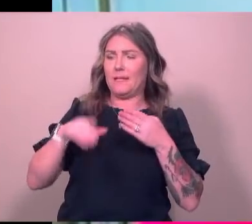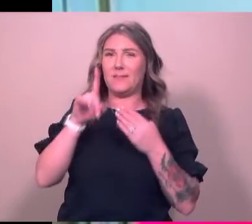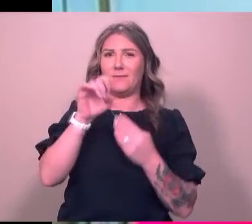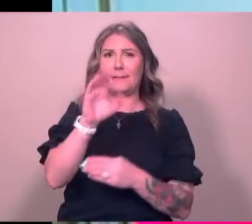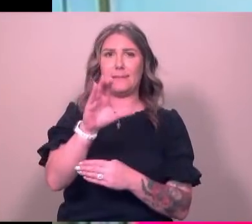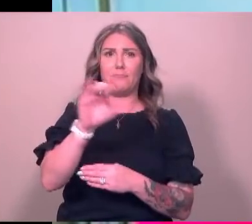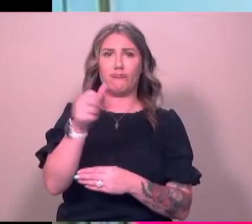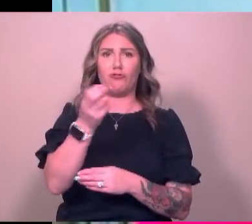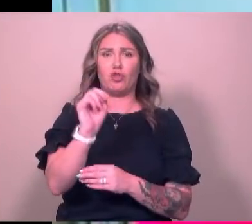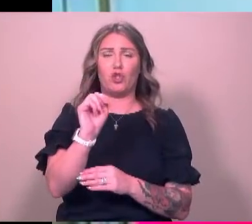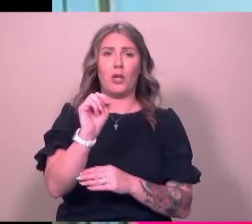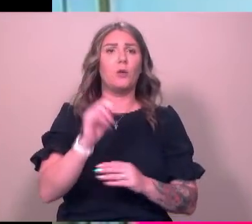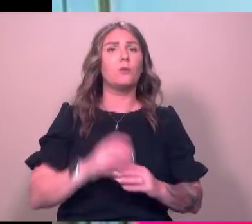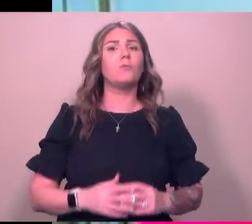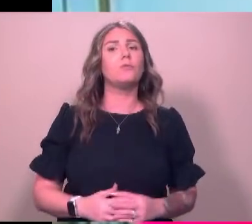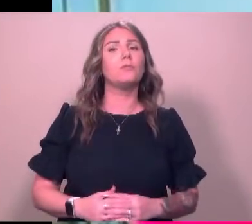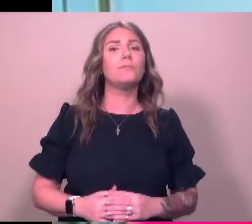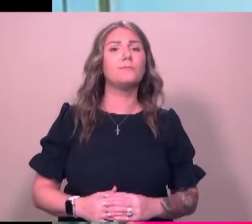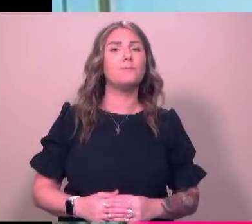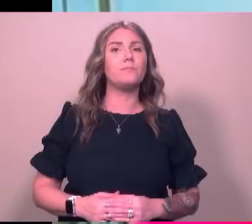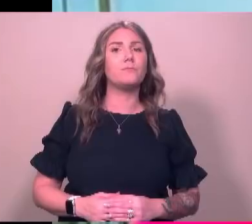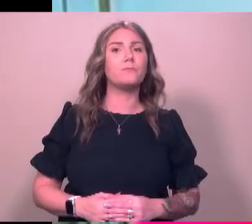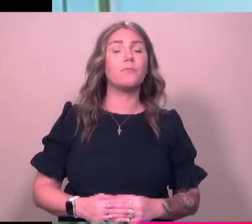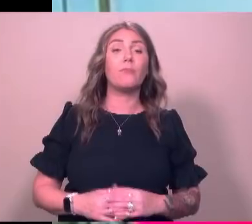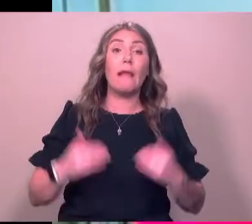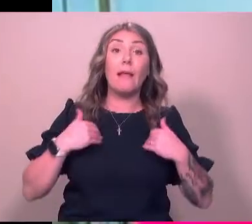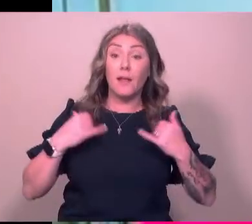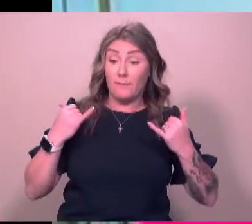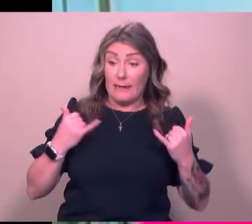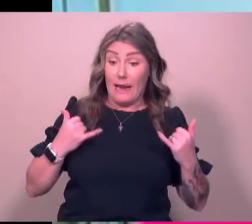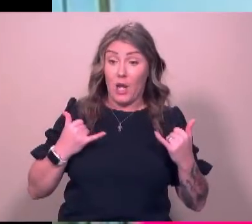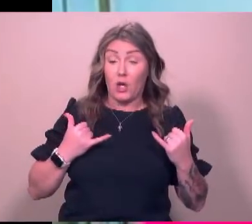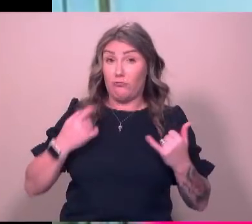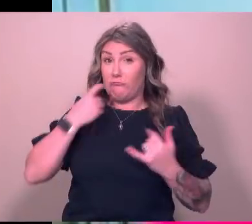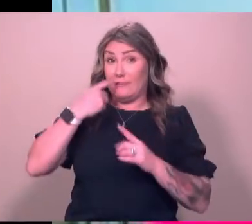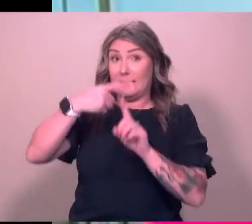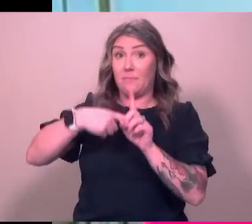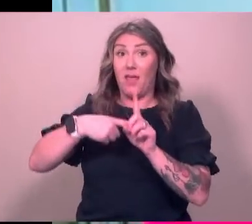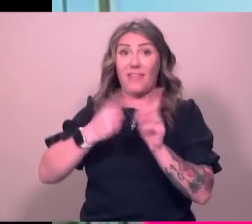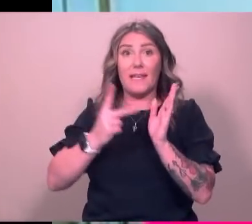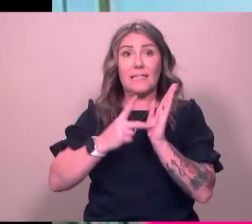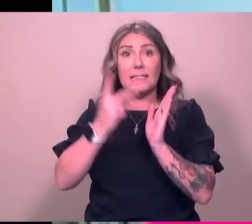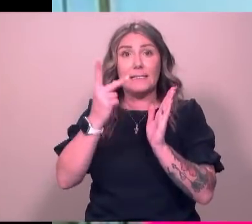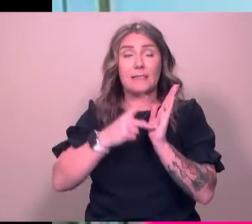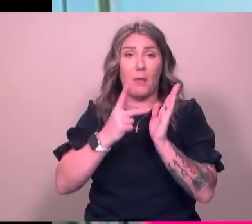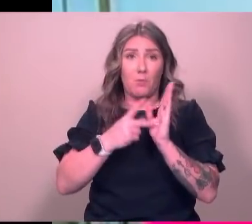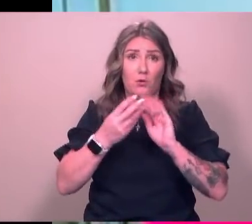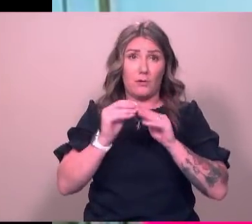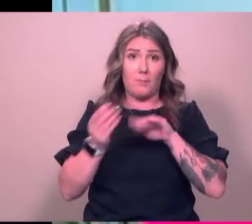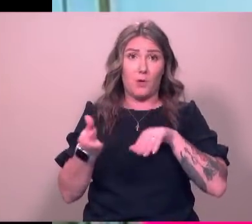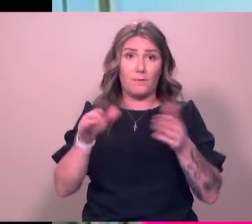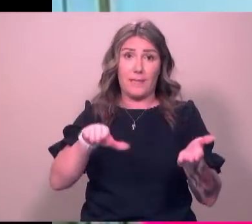January, we have now, just for this past month, had double the number of deaths. And as far